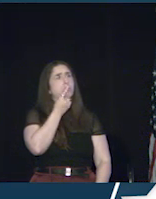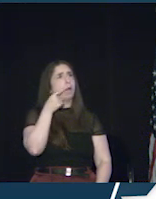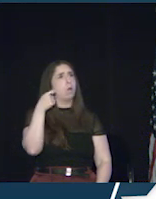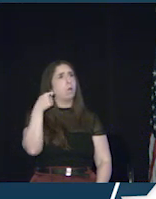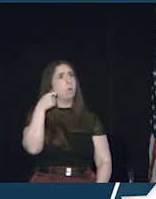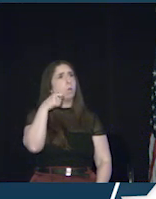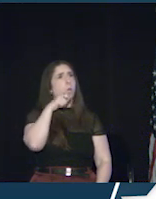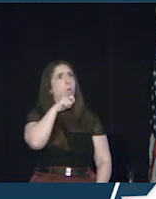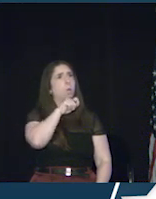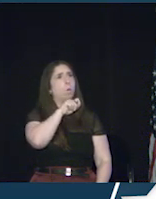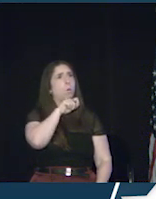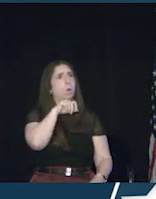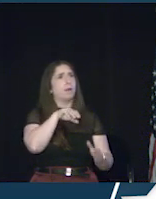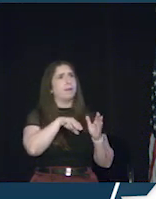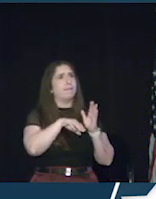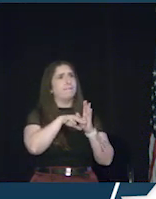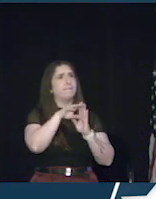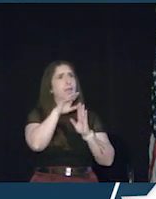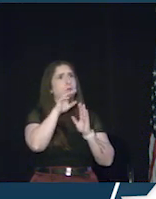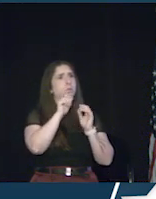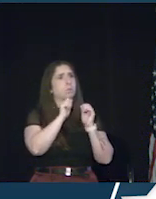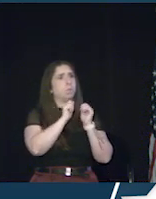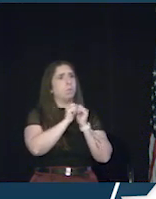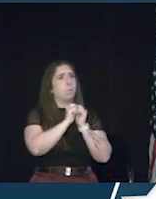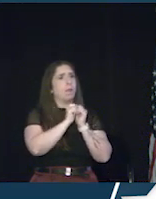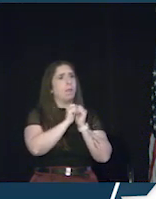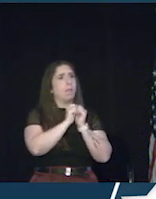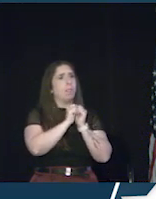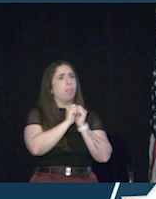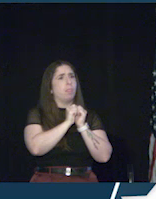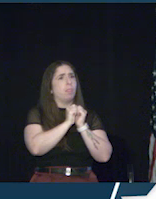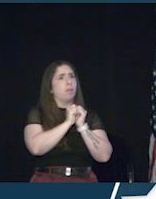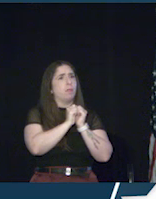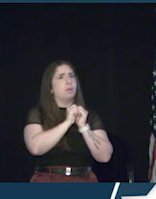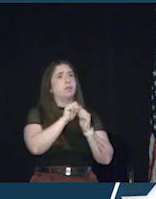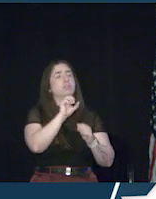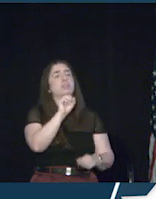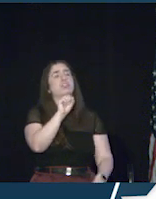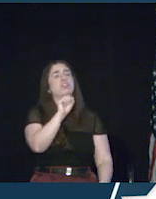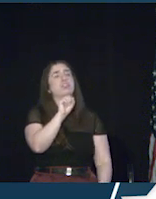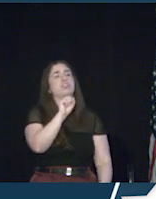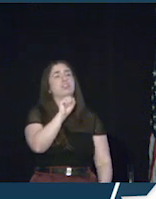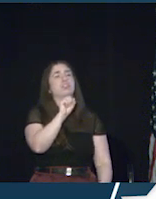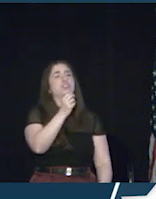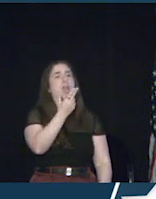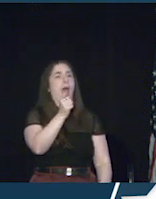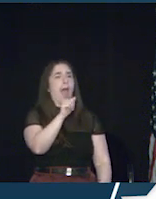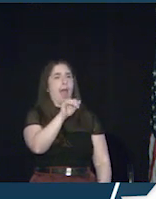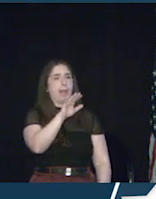cornfield with Shia LaBeouf.